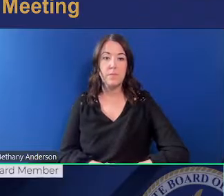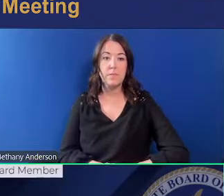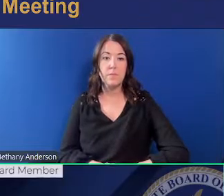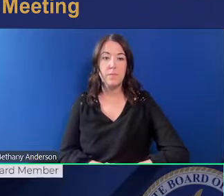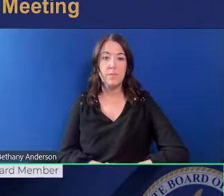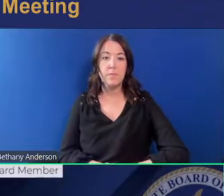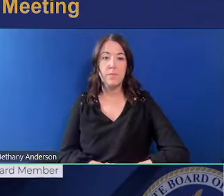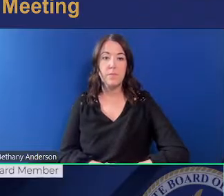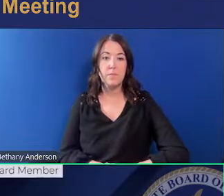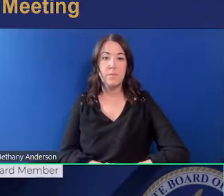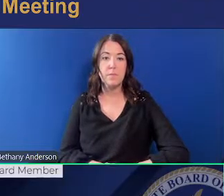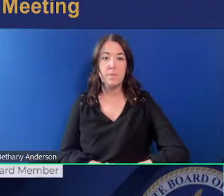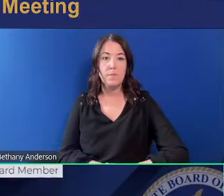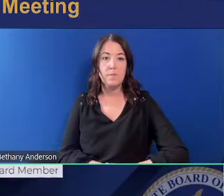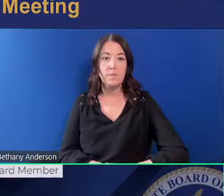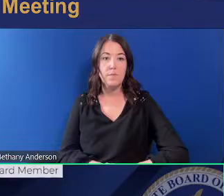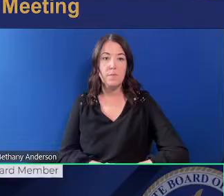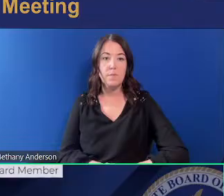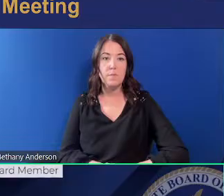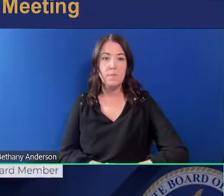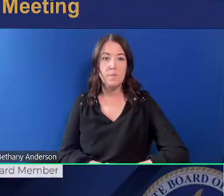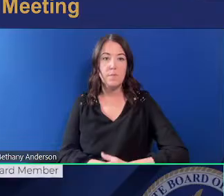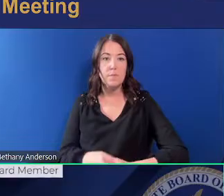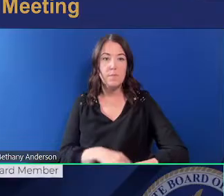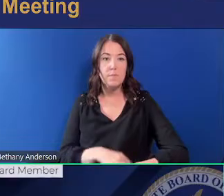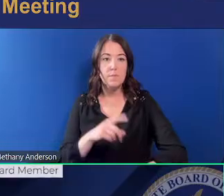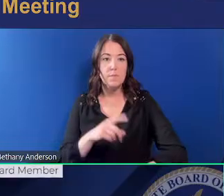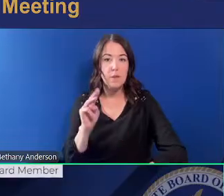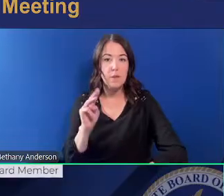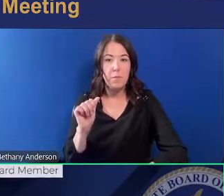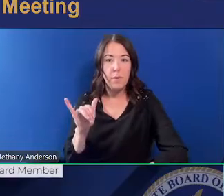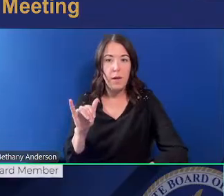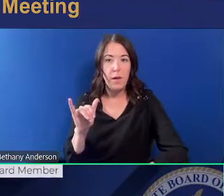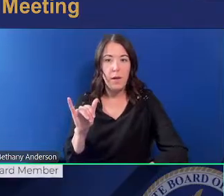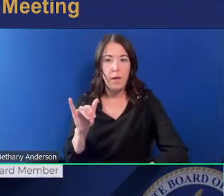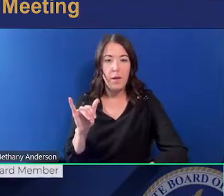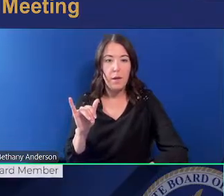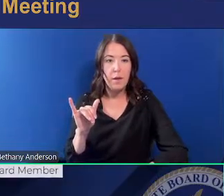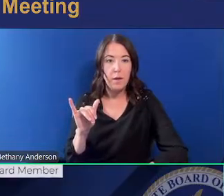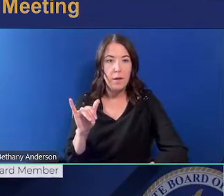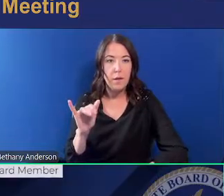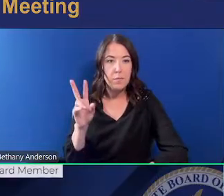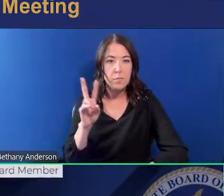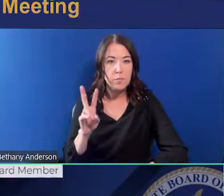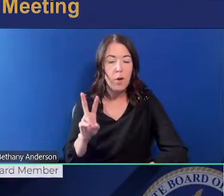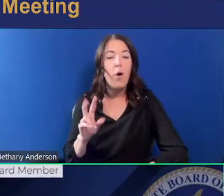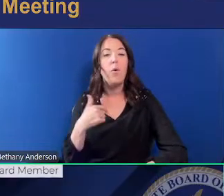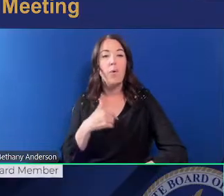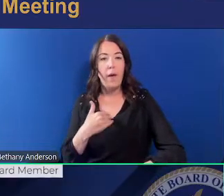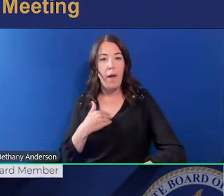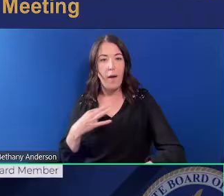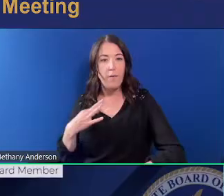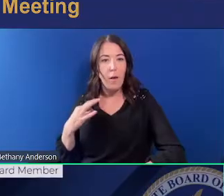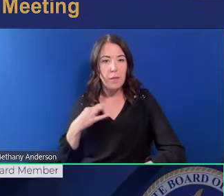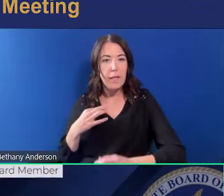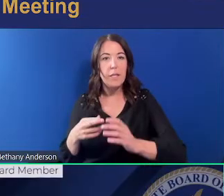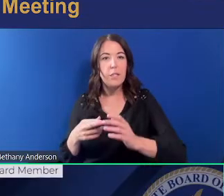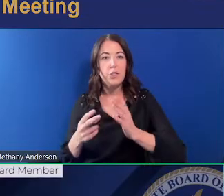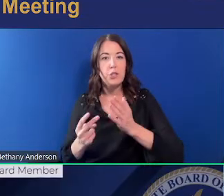may not supplant, and that may not be awarded retrospect. Then we have the application review process.